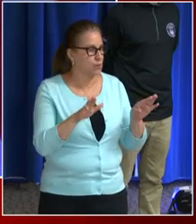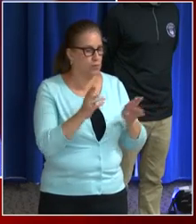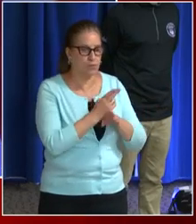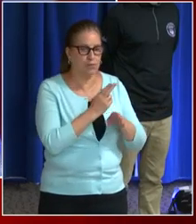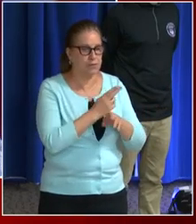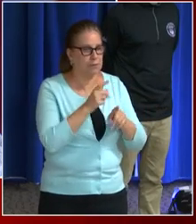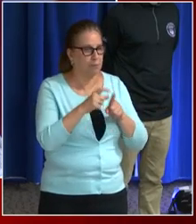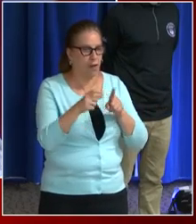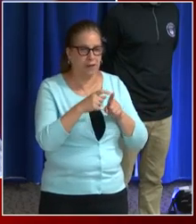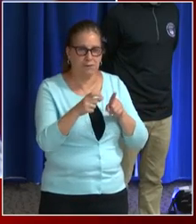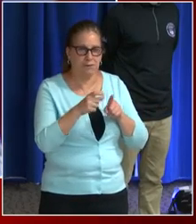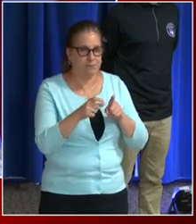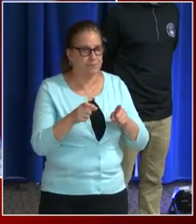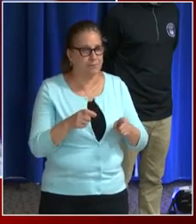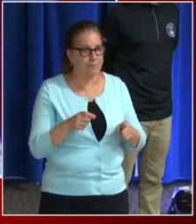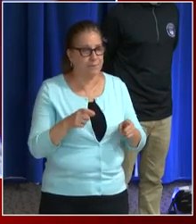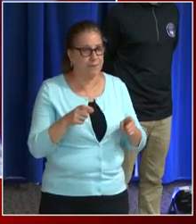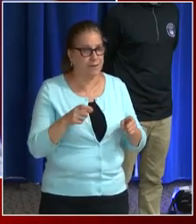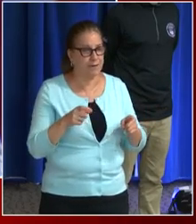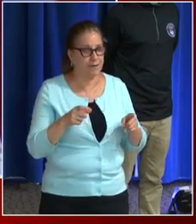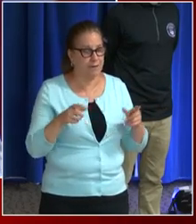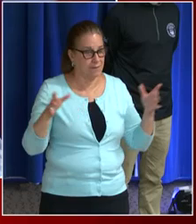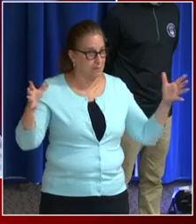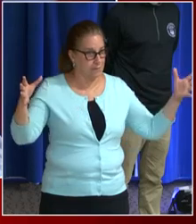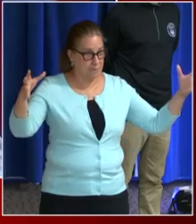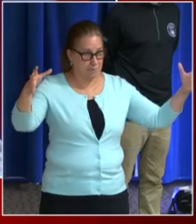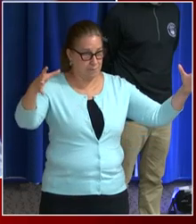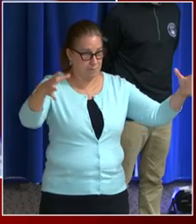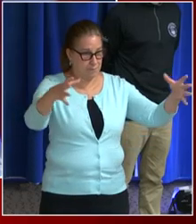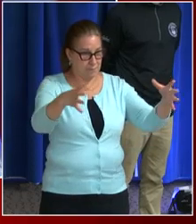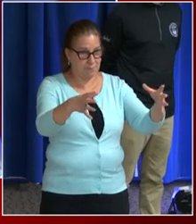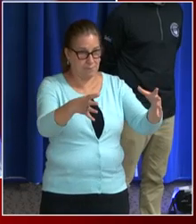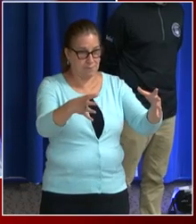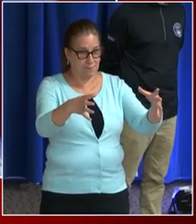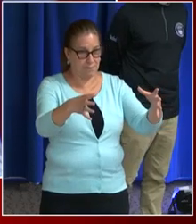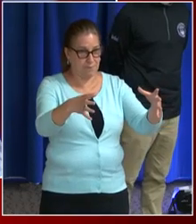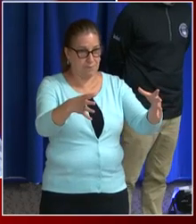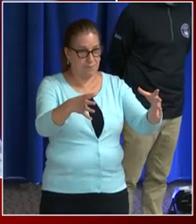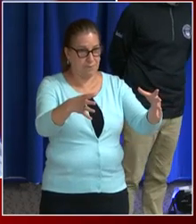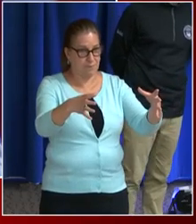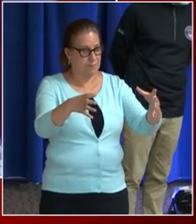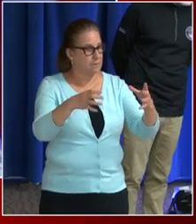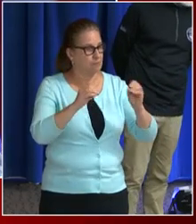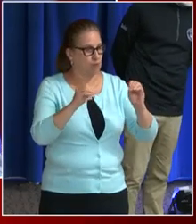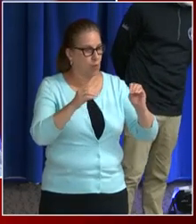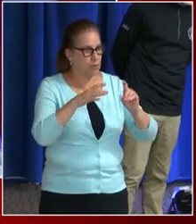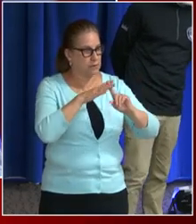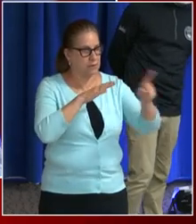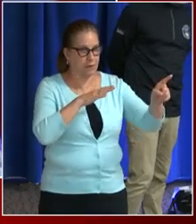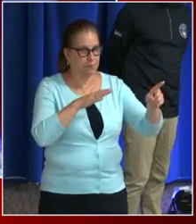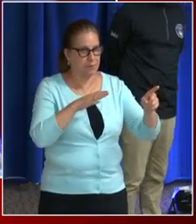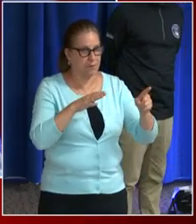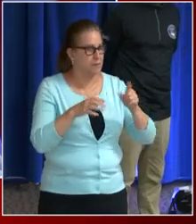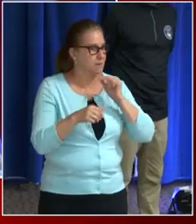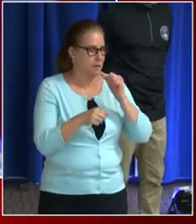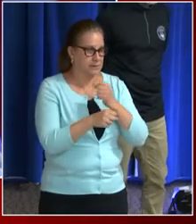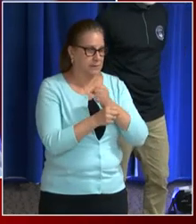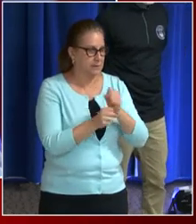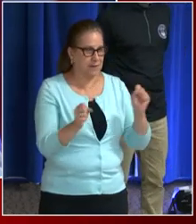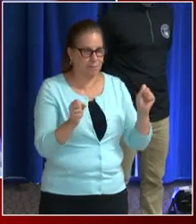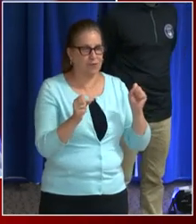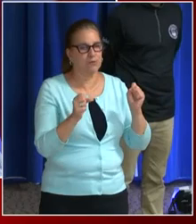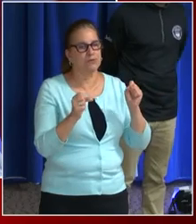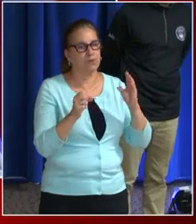was closed in, he was telling them because they have nowhere to escape, and he thought it would be unsafe, which was a very good call by that